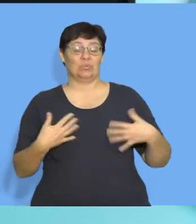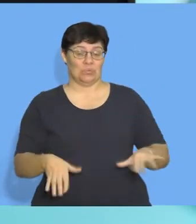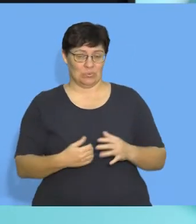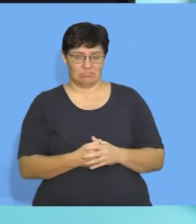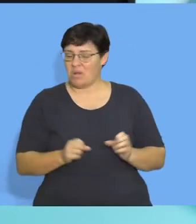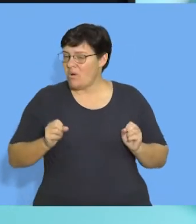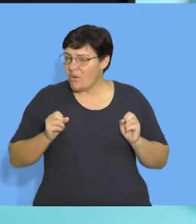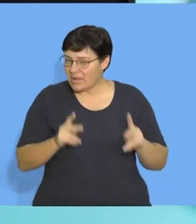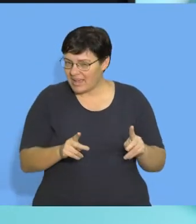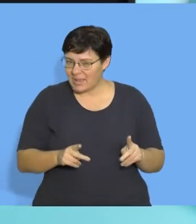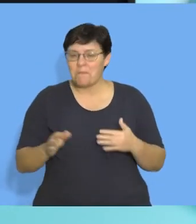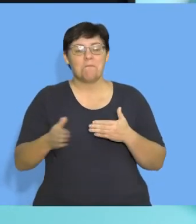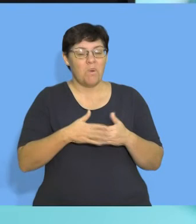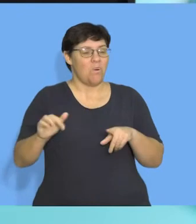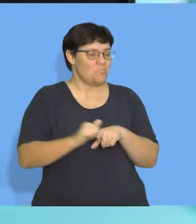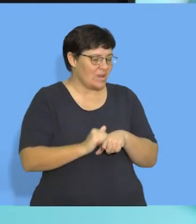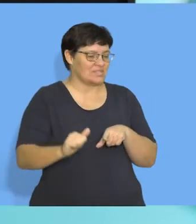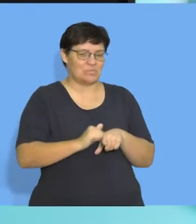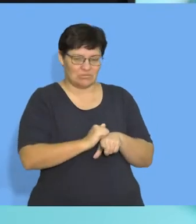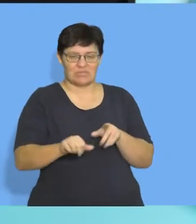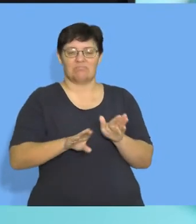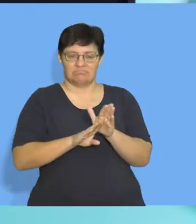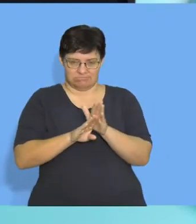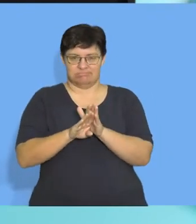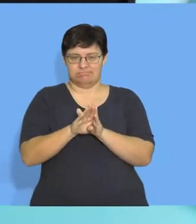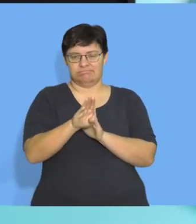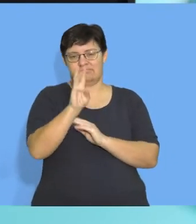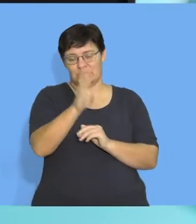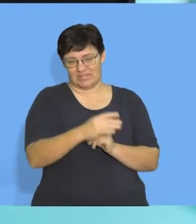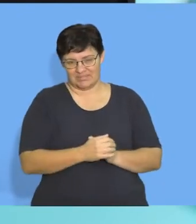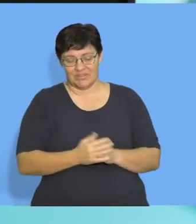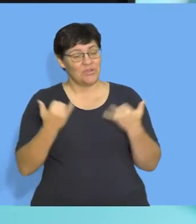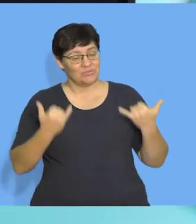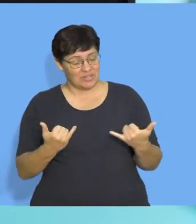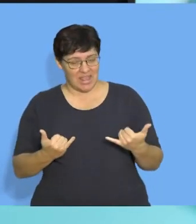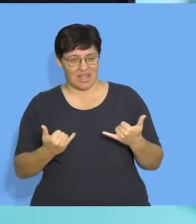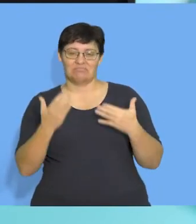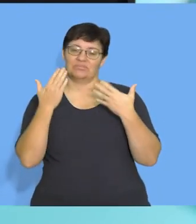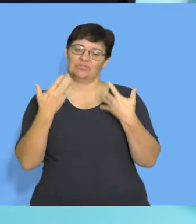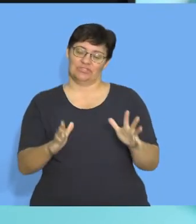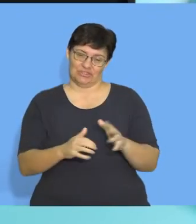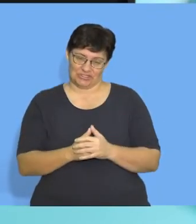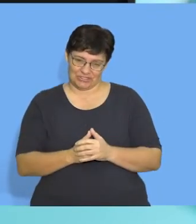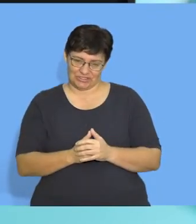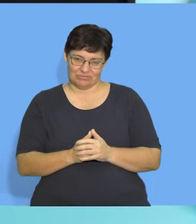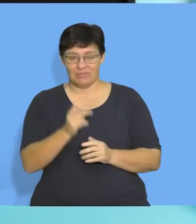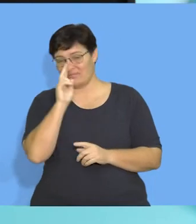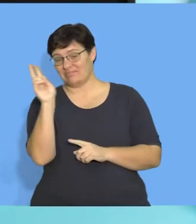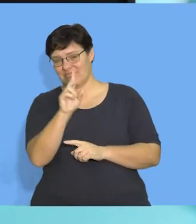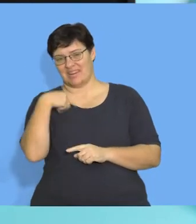the more you practice, the better you get. So we're going to stop there for today, and I will see you next time.